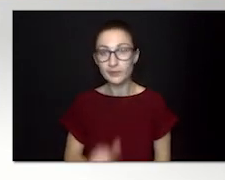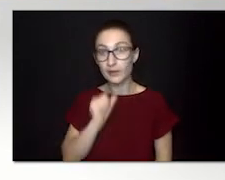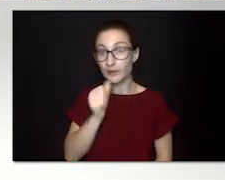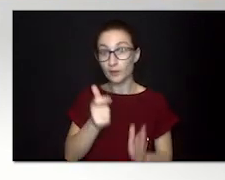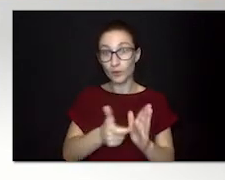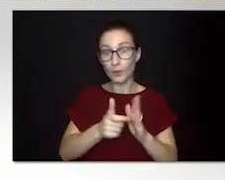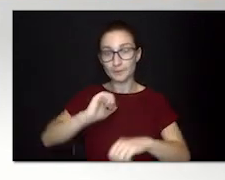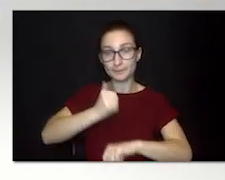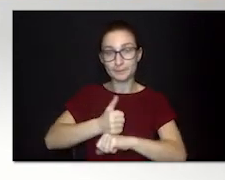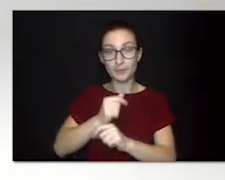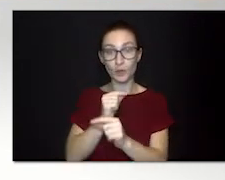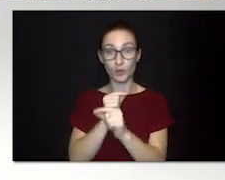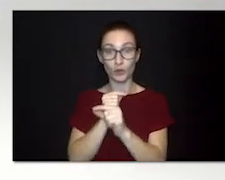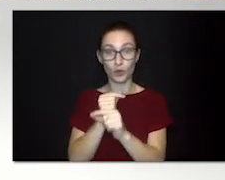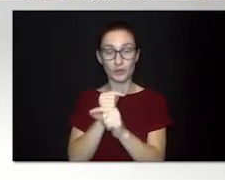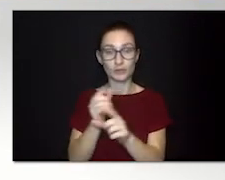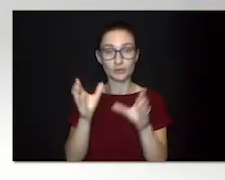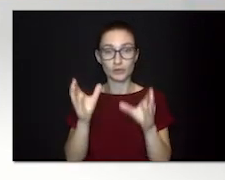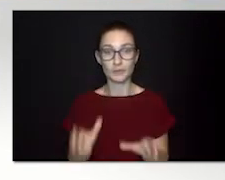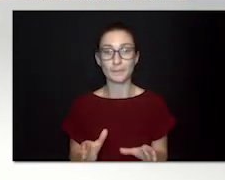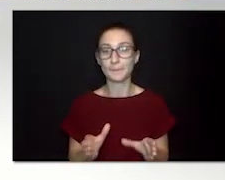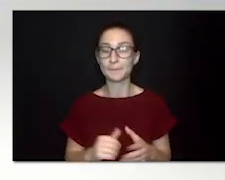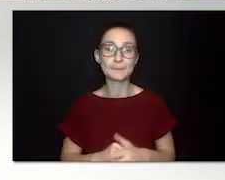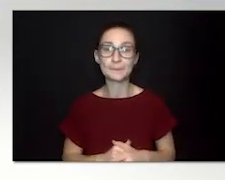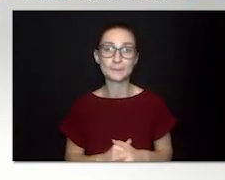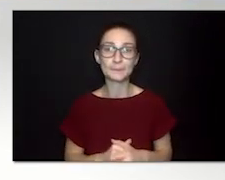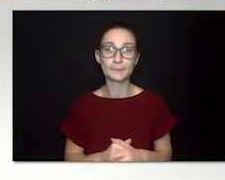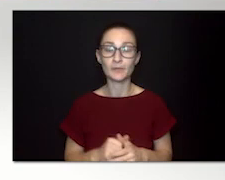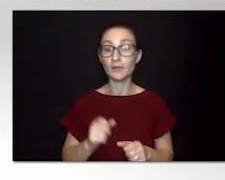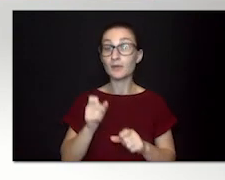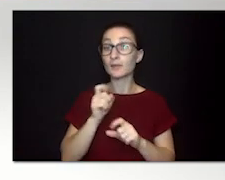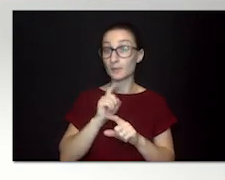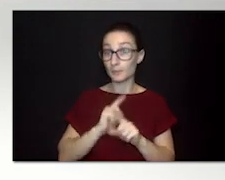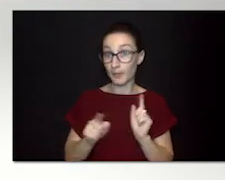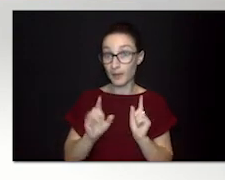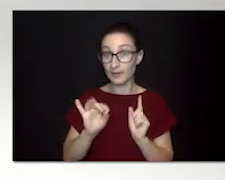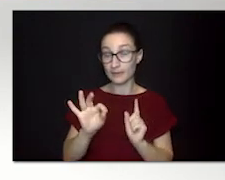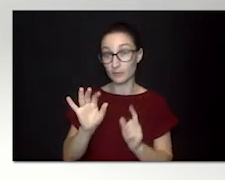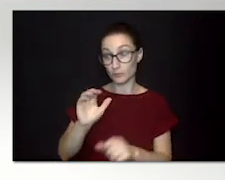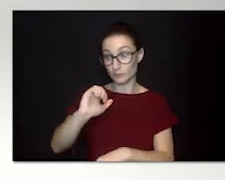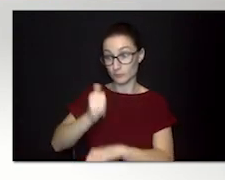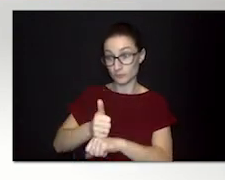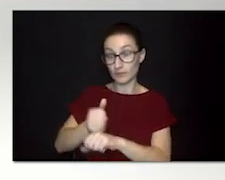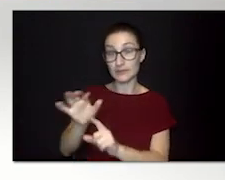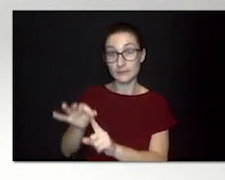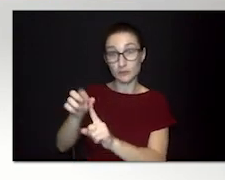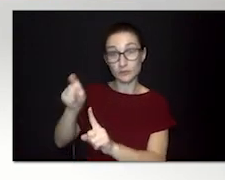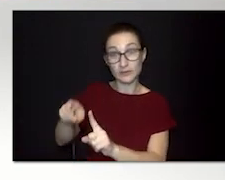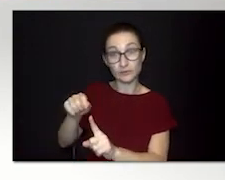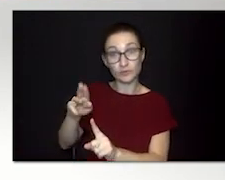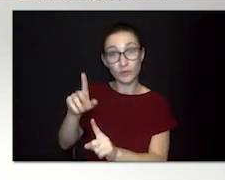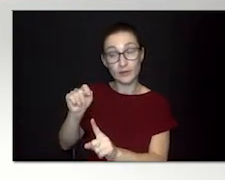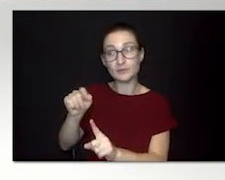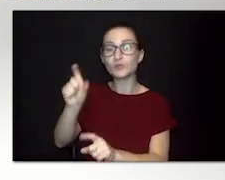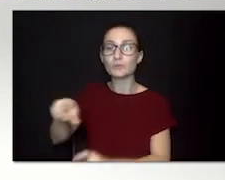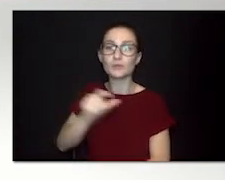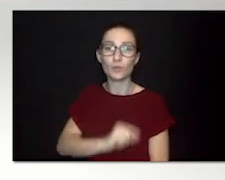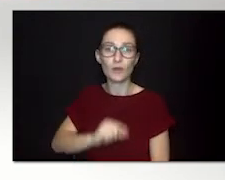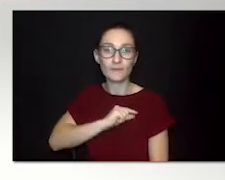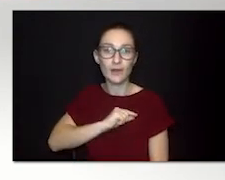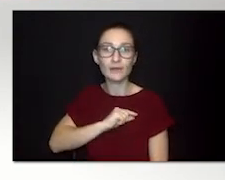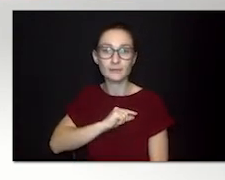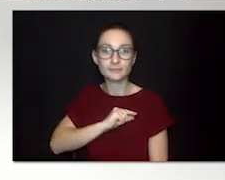don't have to have a guardianship set up in order to have a special needs trust, but you do have to, in order to have a special needs trust, you have to